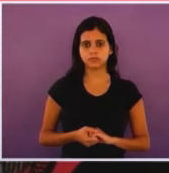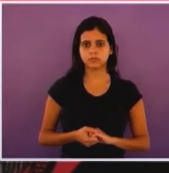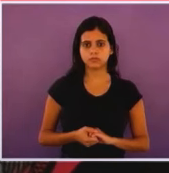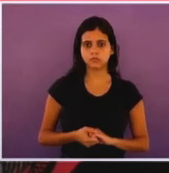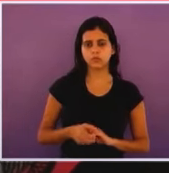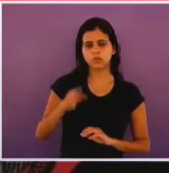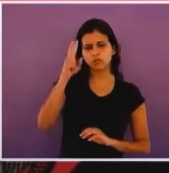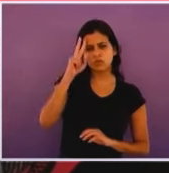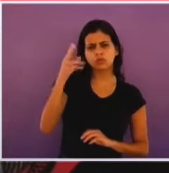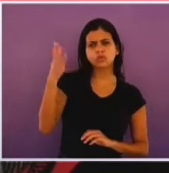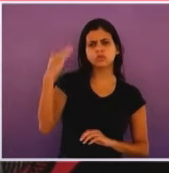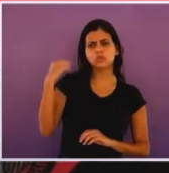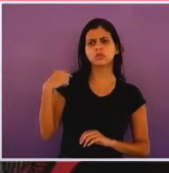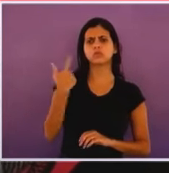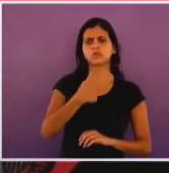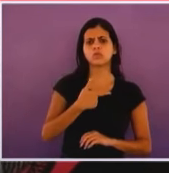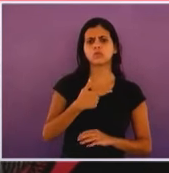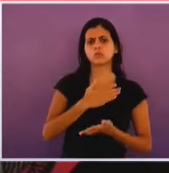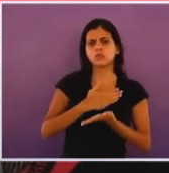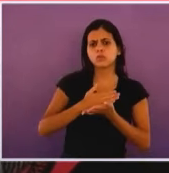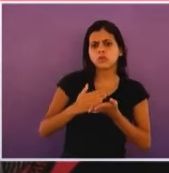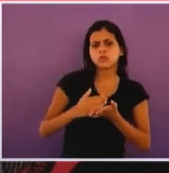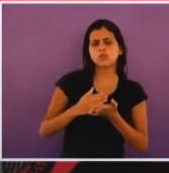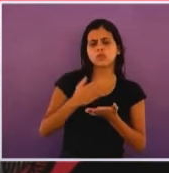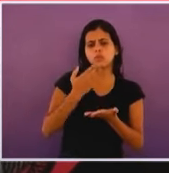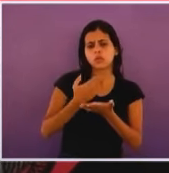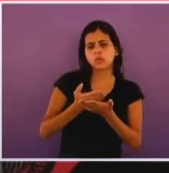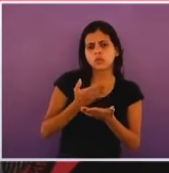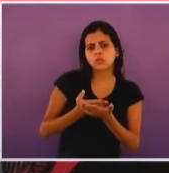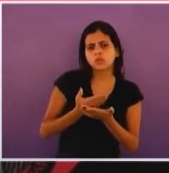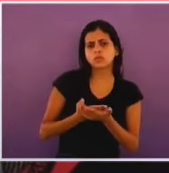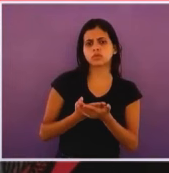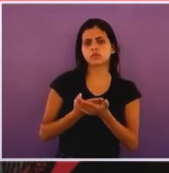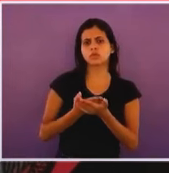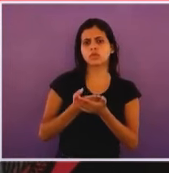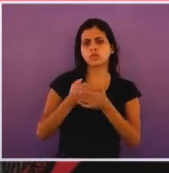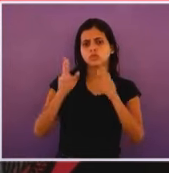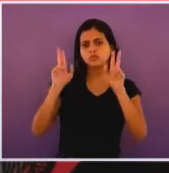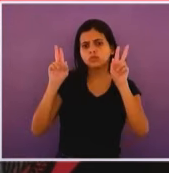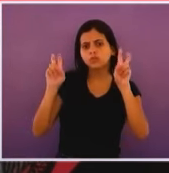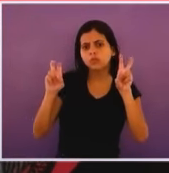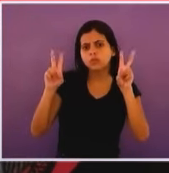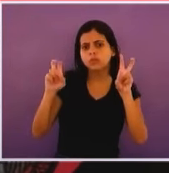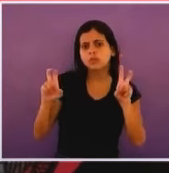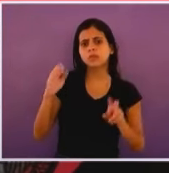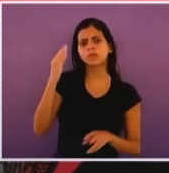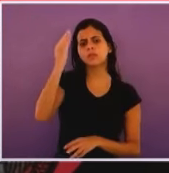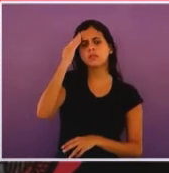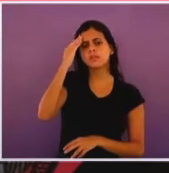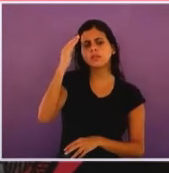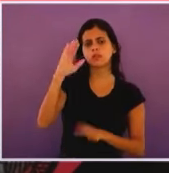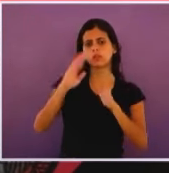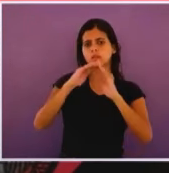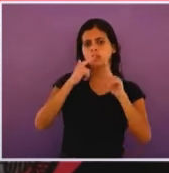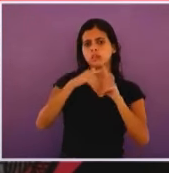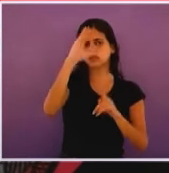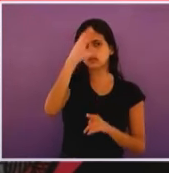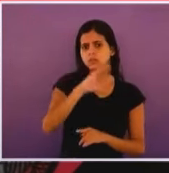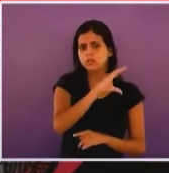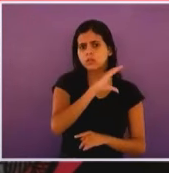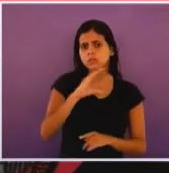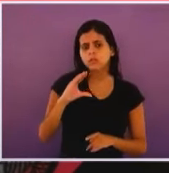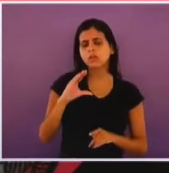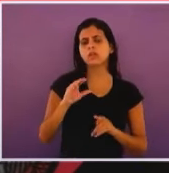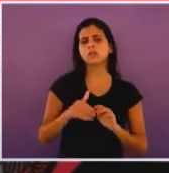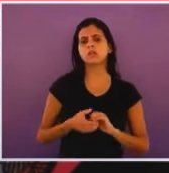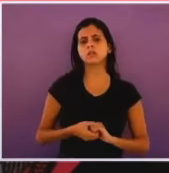Dois dias nós estamos lidando, né, com esse desafio de entender a fé católica. By looking